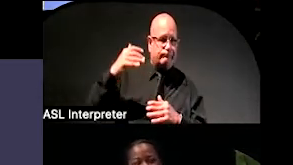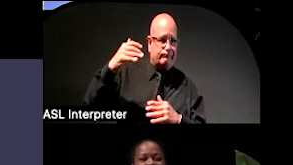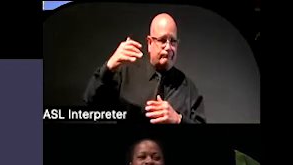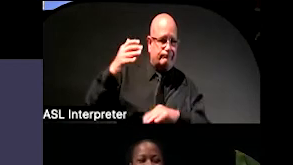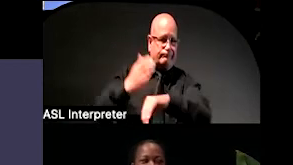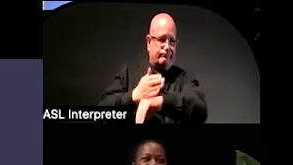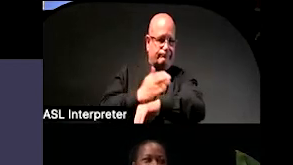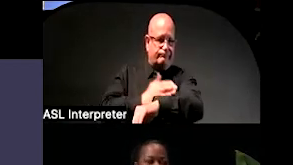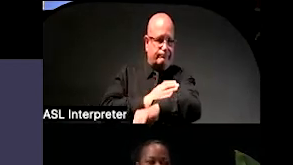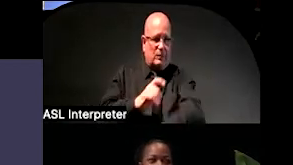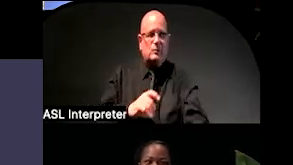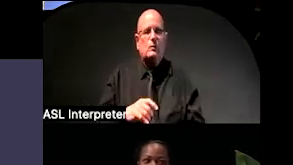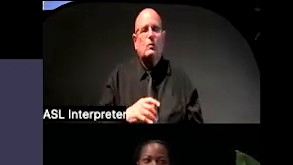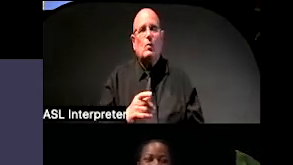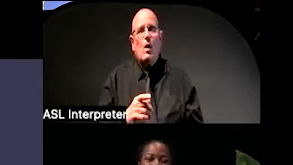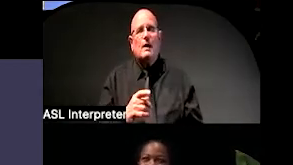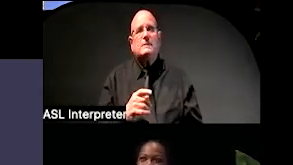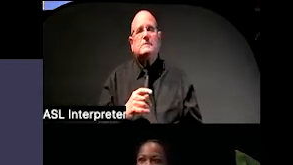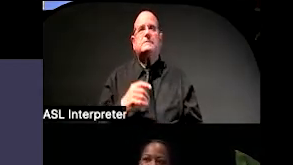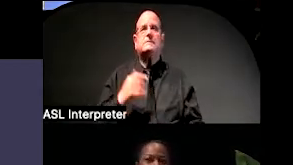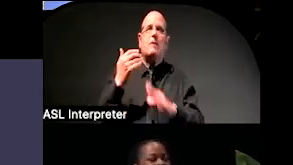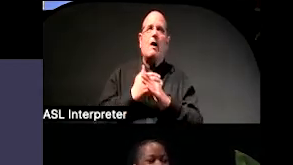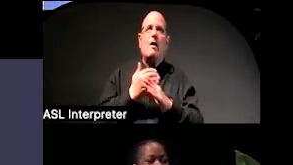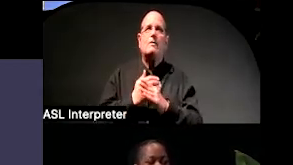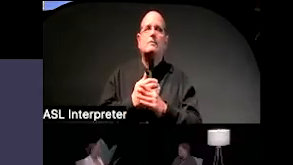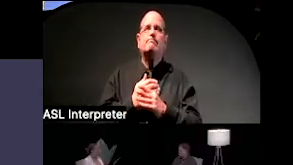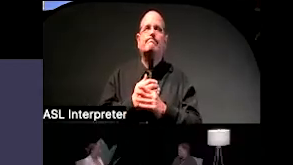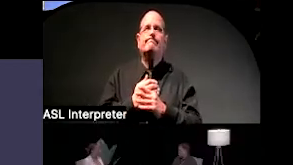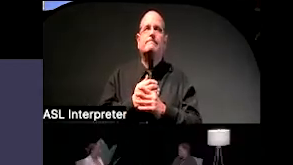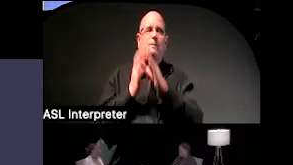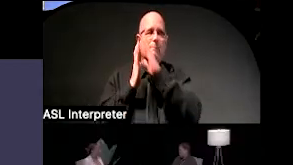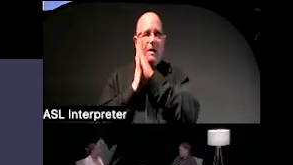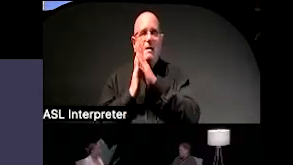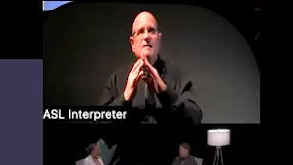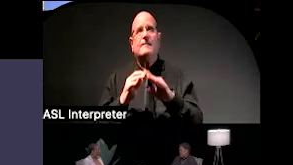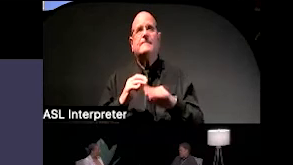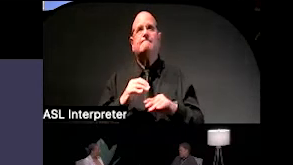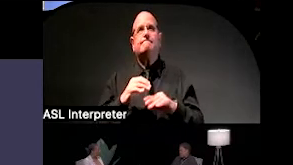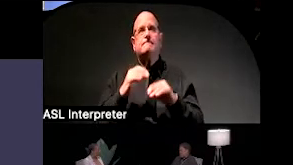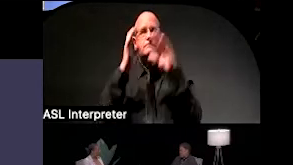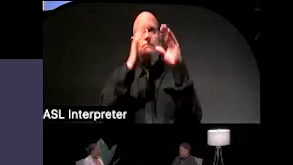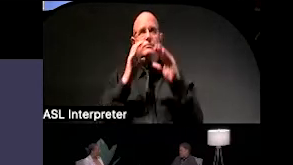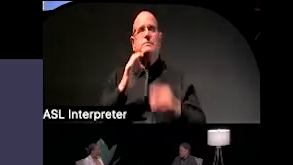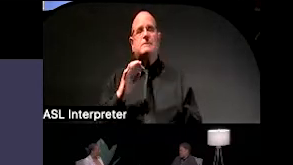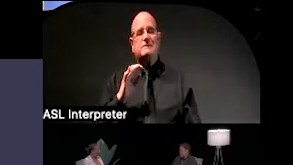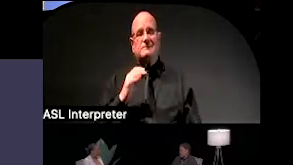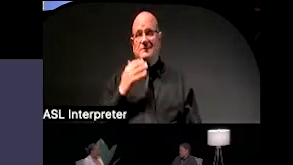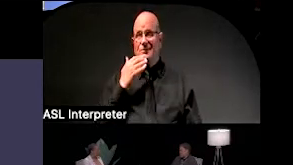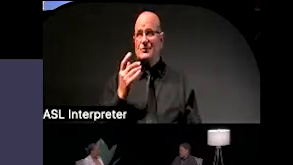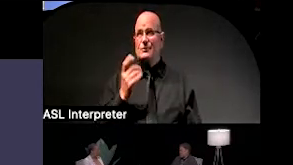what keeps you up at night in this space? That's a really good